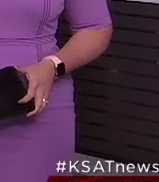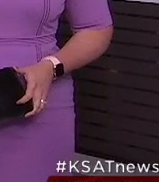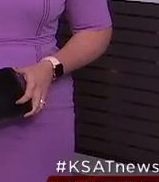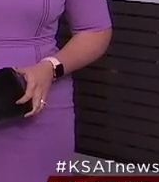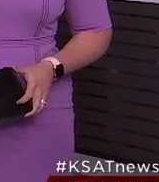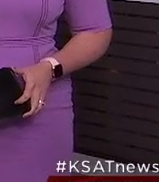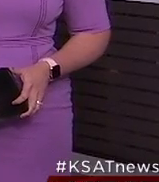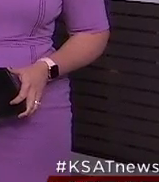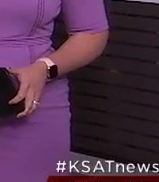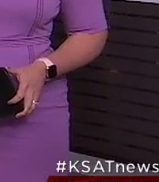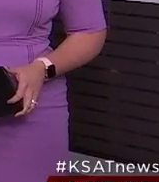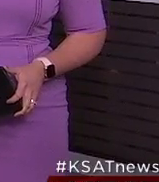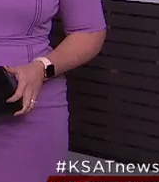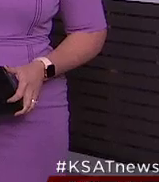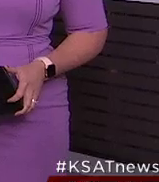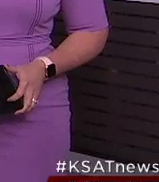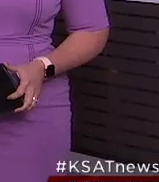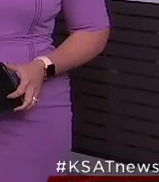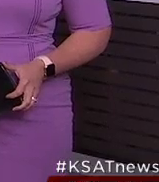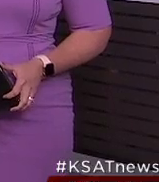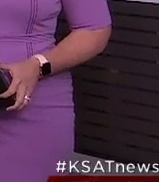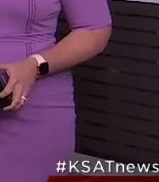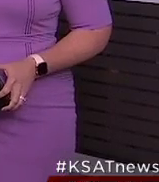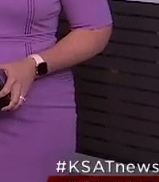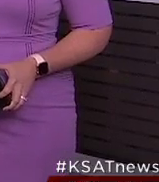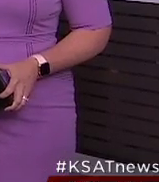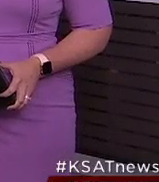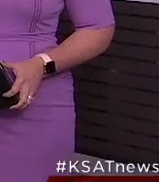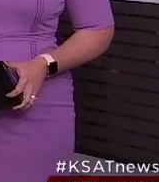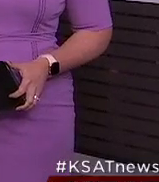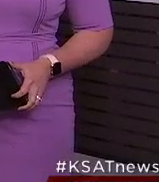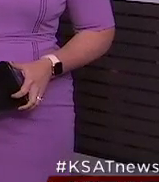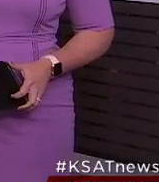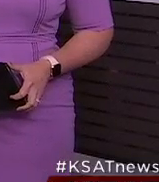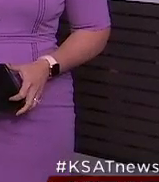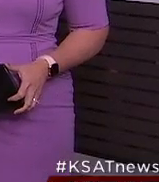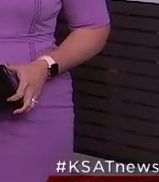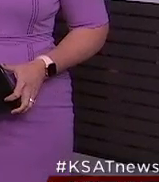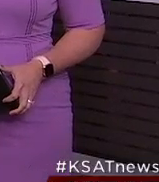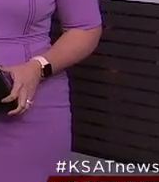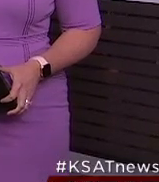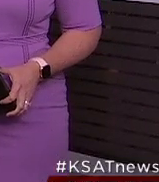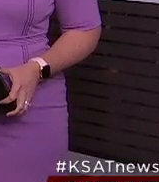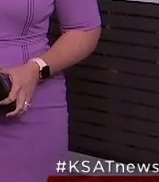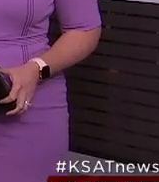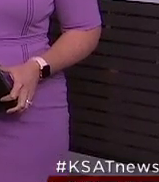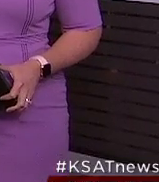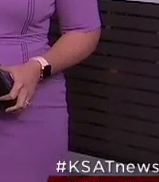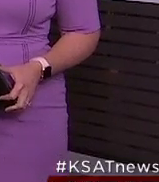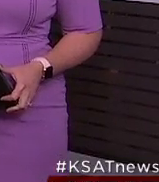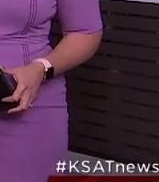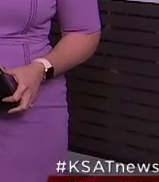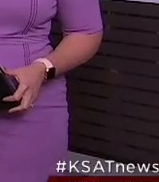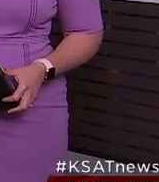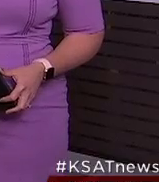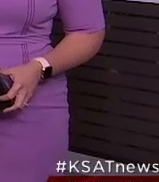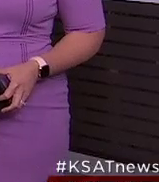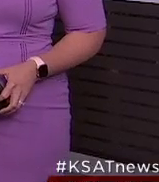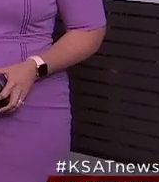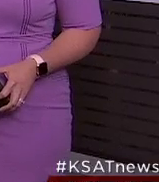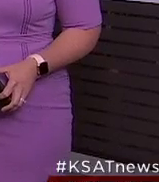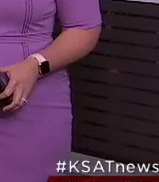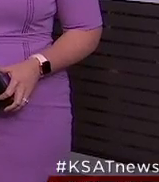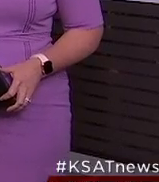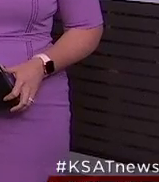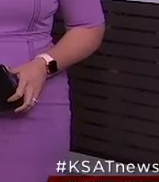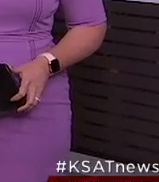and Opportunity Act. It will now go to the U.S. Senate for a vote. The deferred action for childhood arrivals still has hurdles to overcome in the